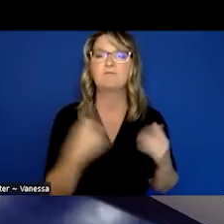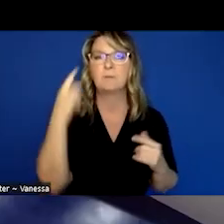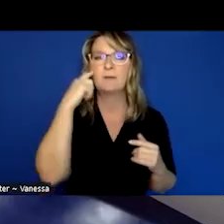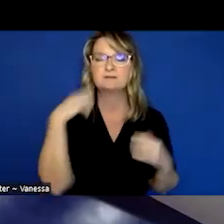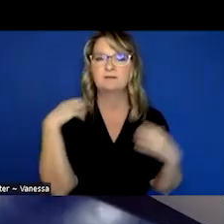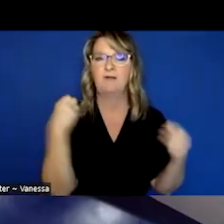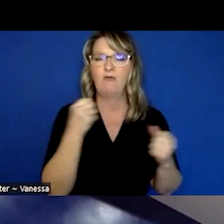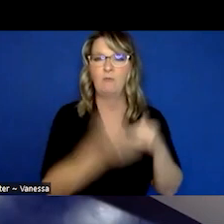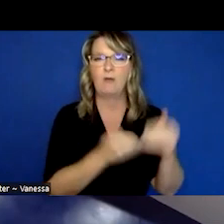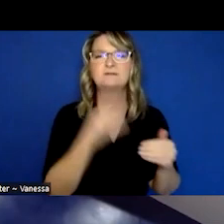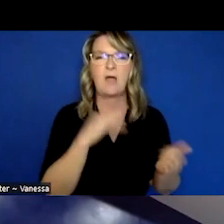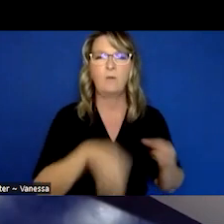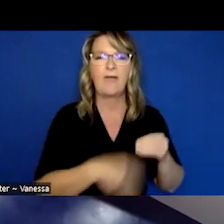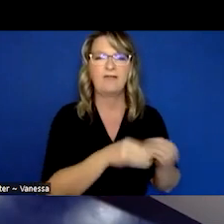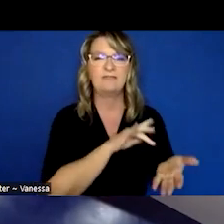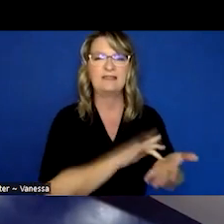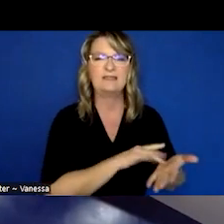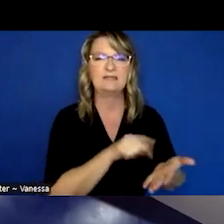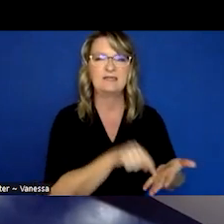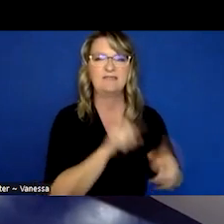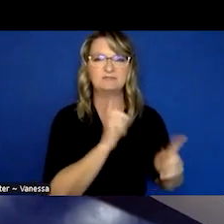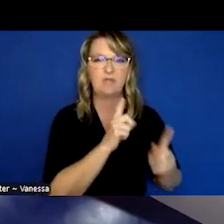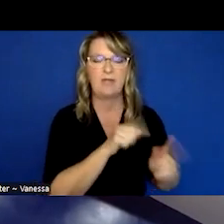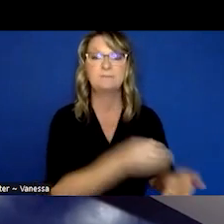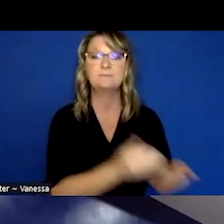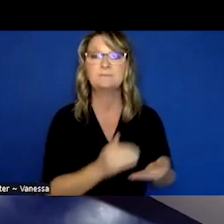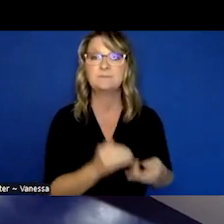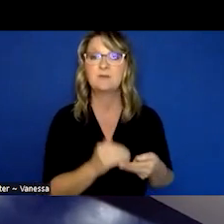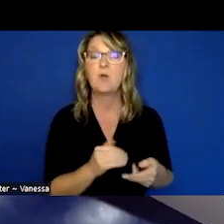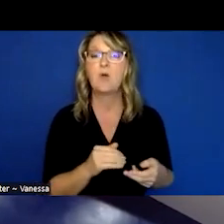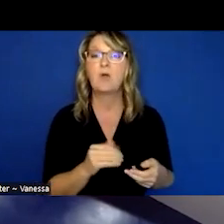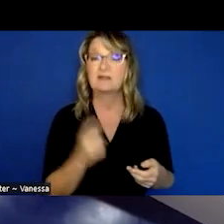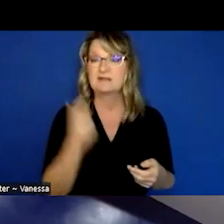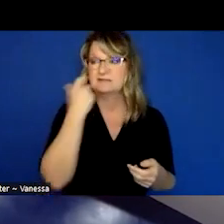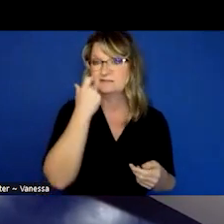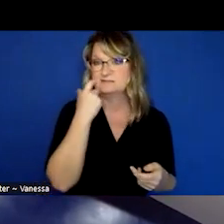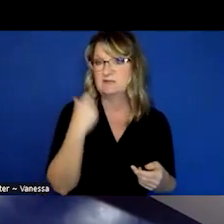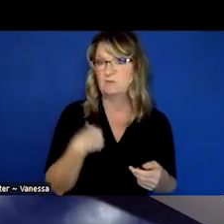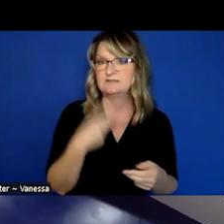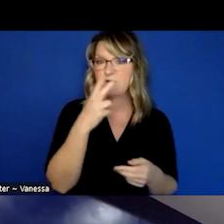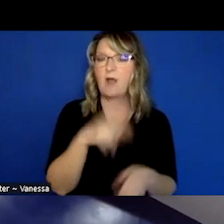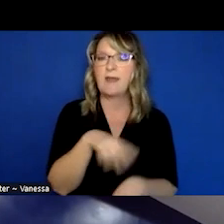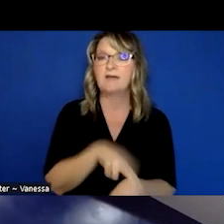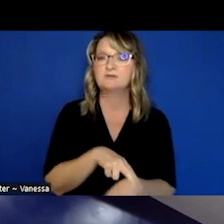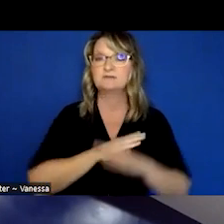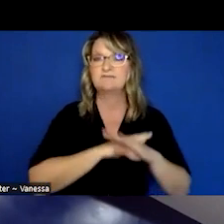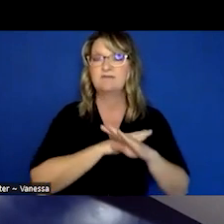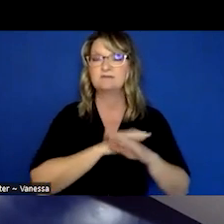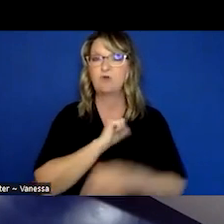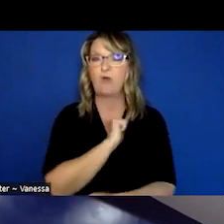will share the link to that in the chat. And then two, overnight, we saw in the National Defense Authorization